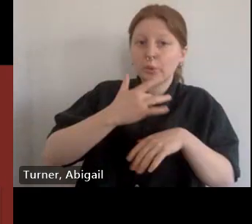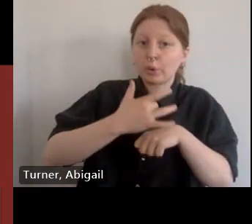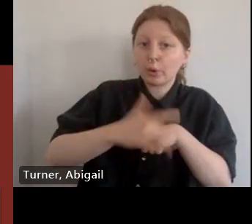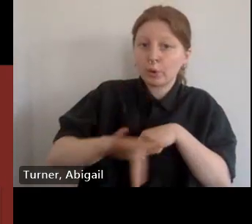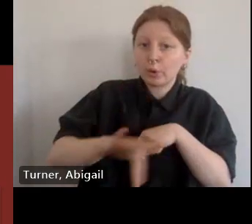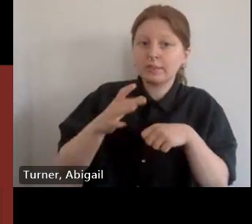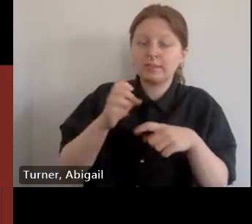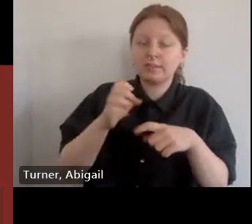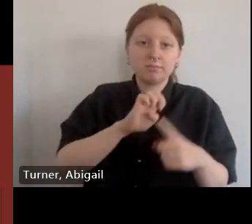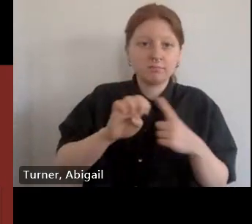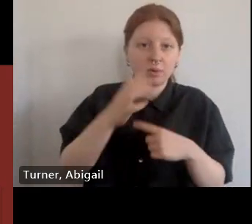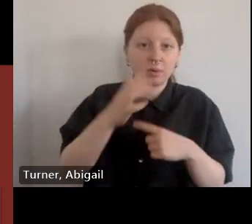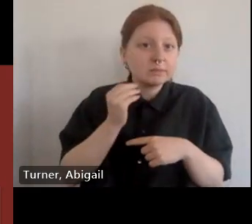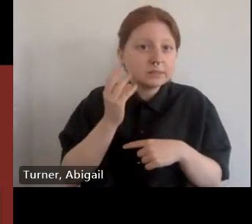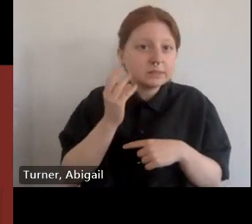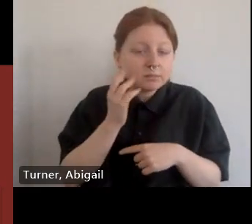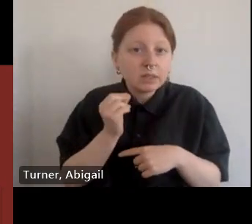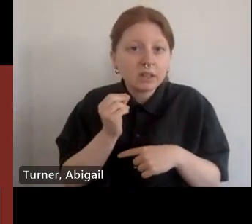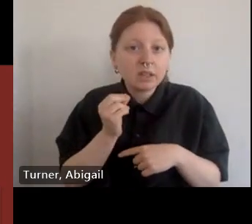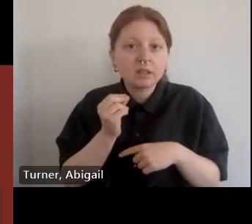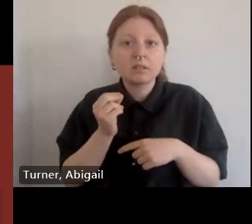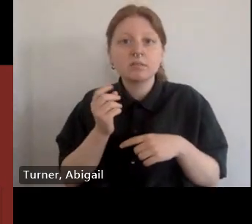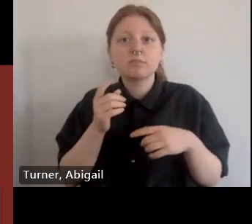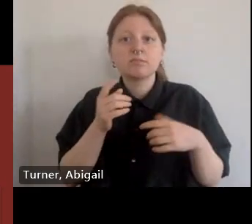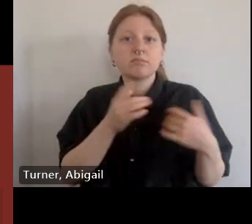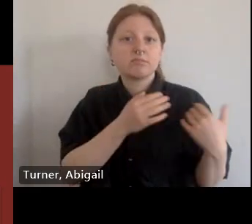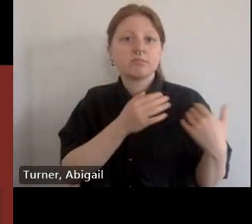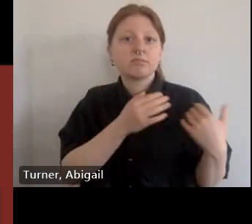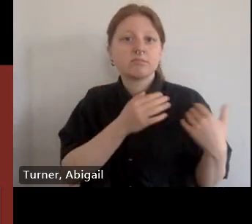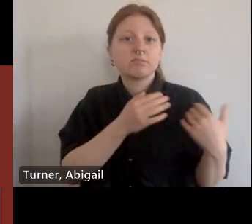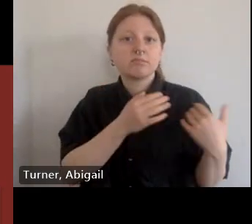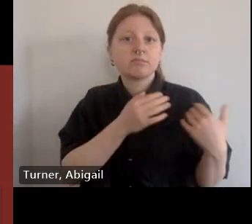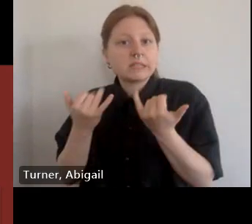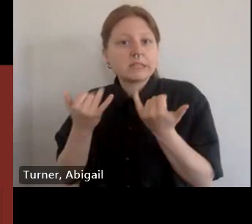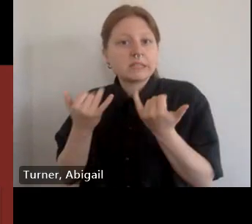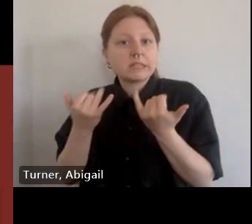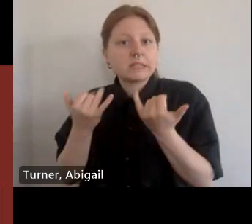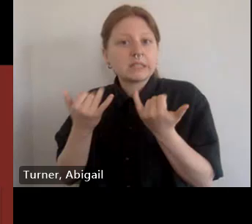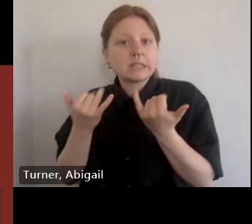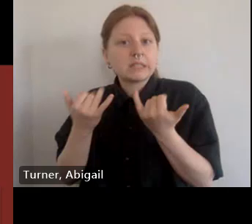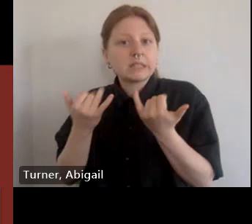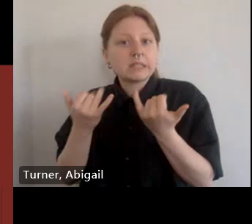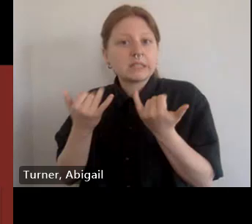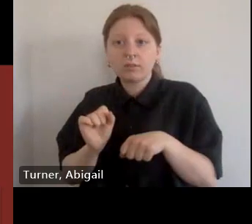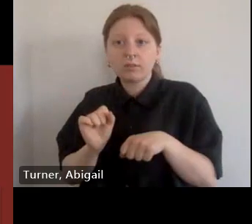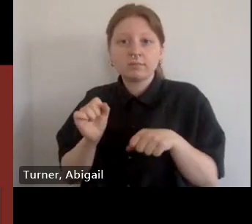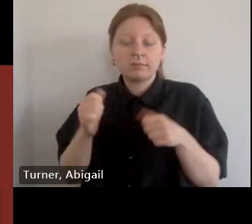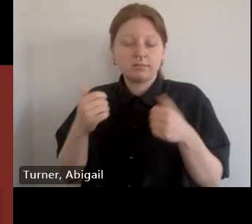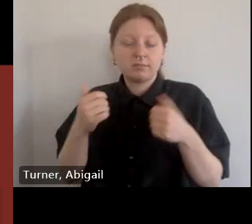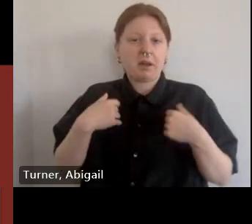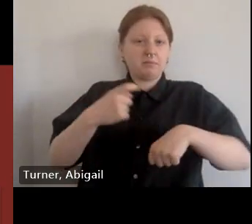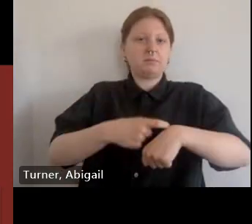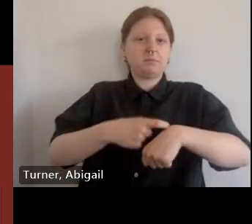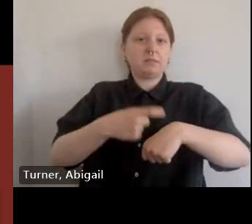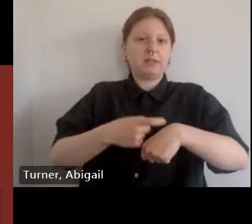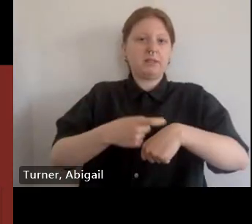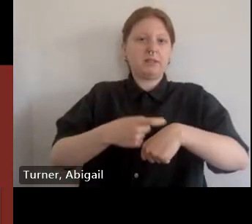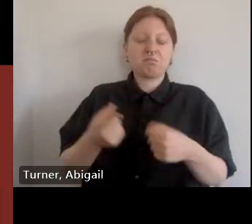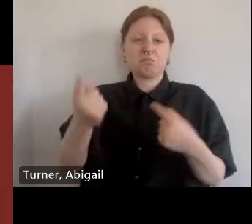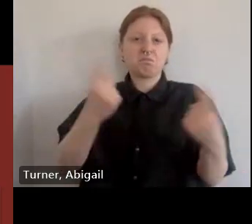experiences or the current work I do, I'm gonna open up a little bit of time to go over those things.